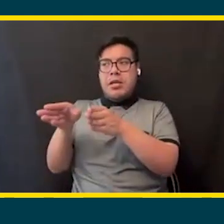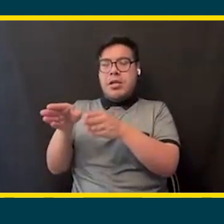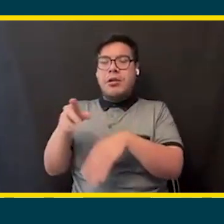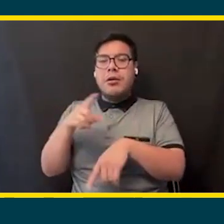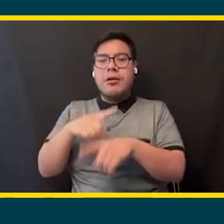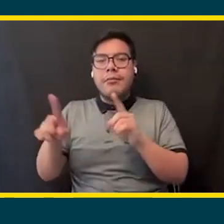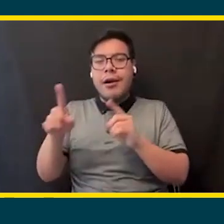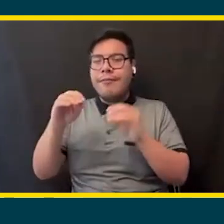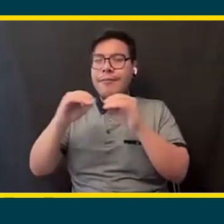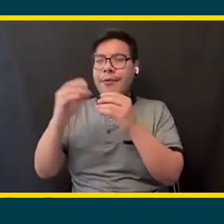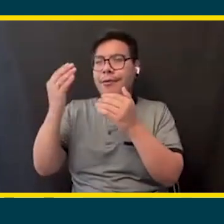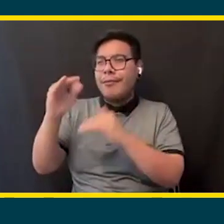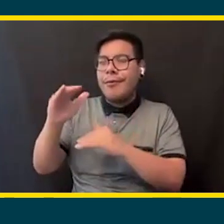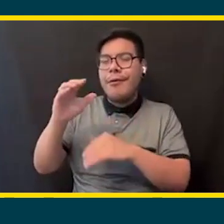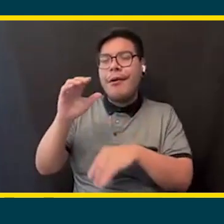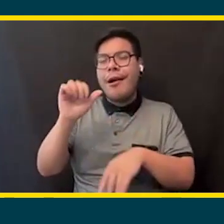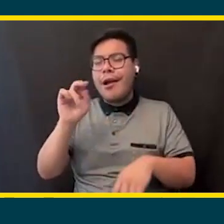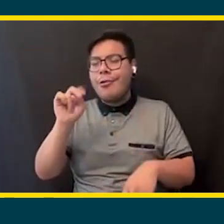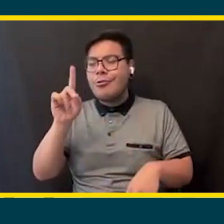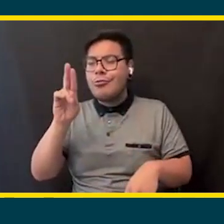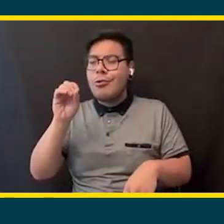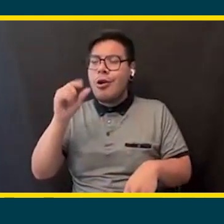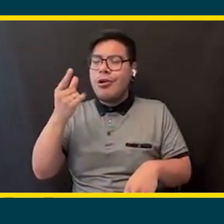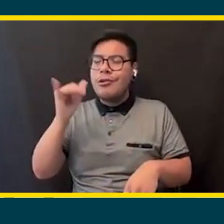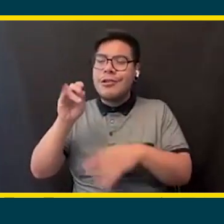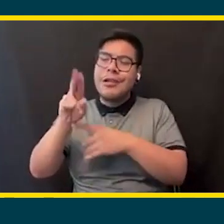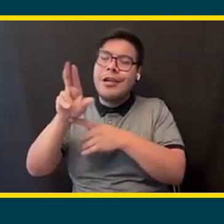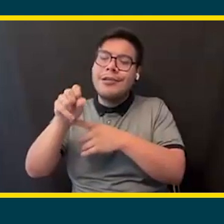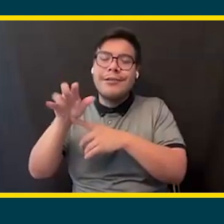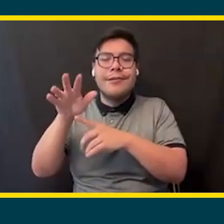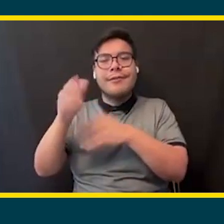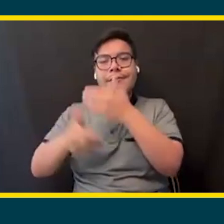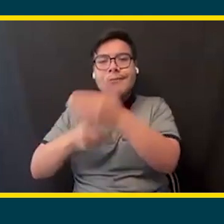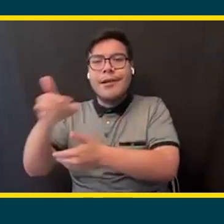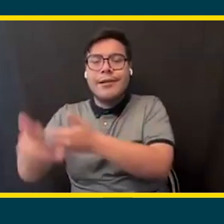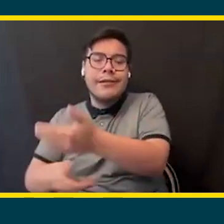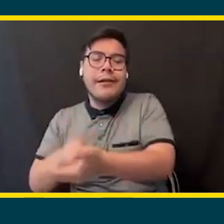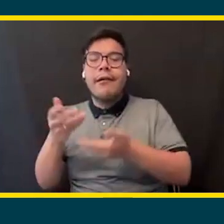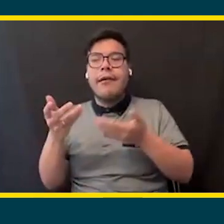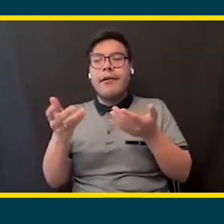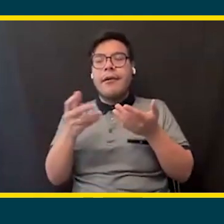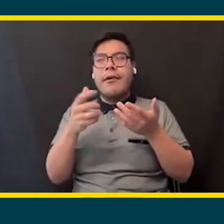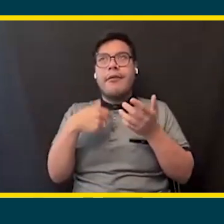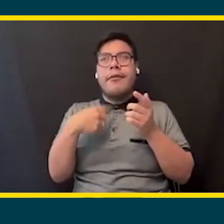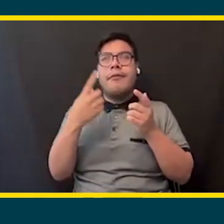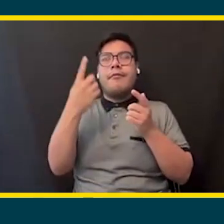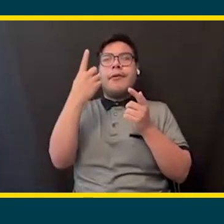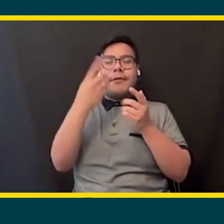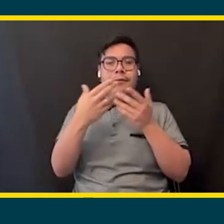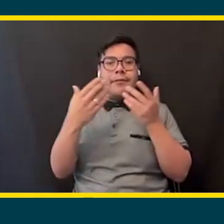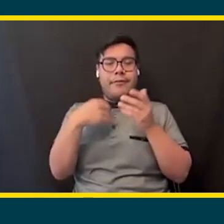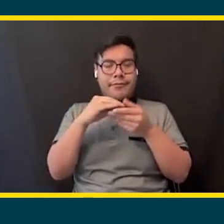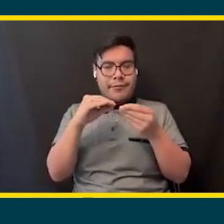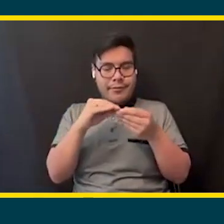liminal androgynous space of so many different things. And there's also just like one of the things I'm thinking about with you saying of like been doing